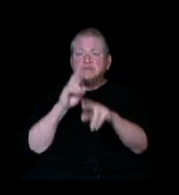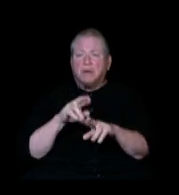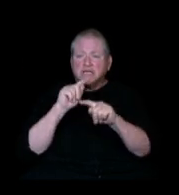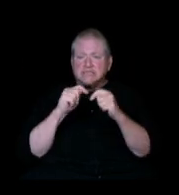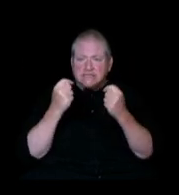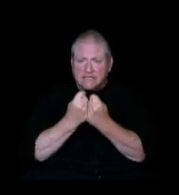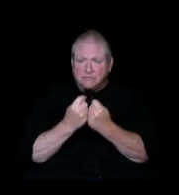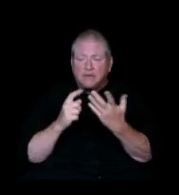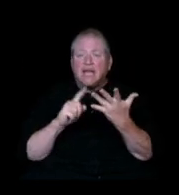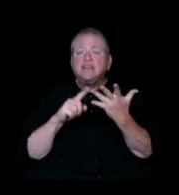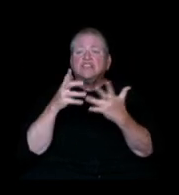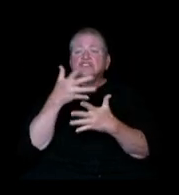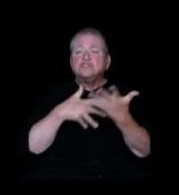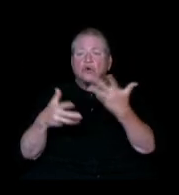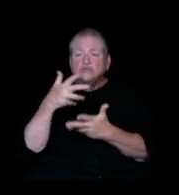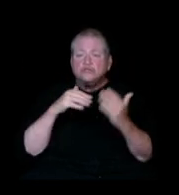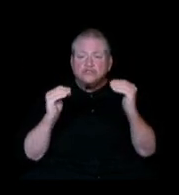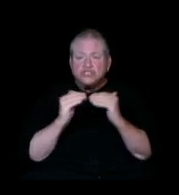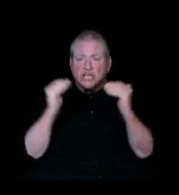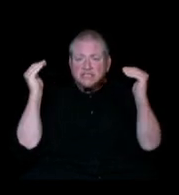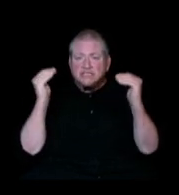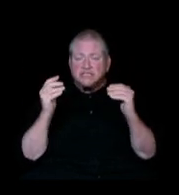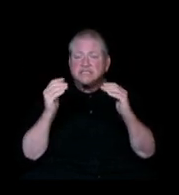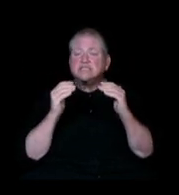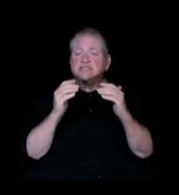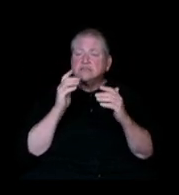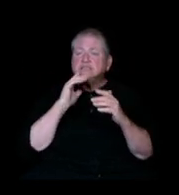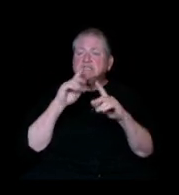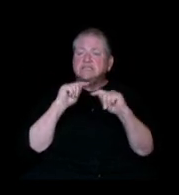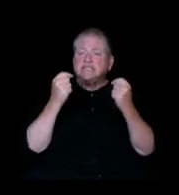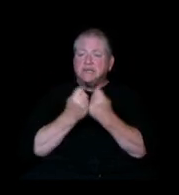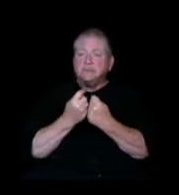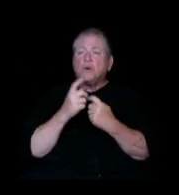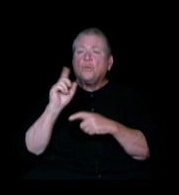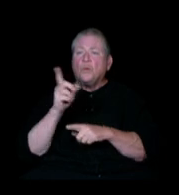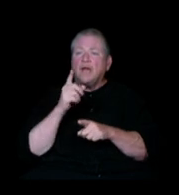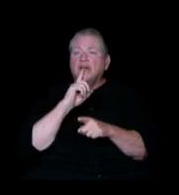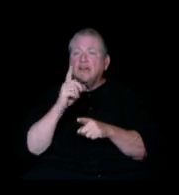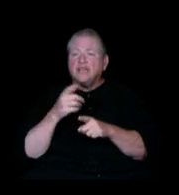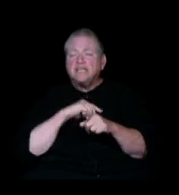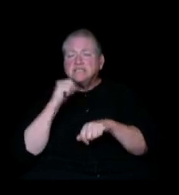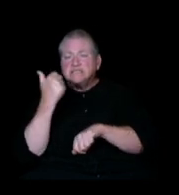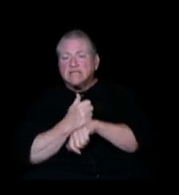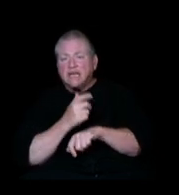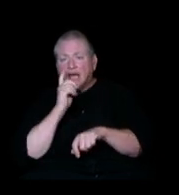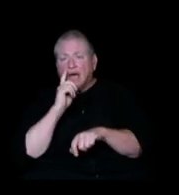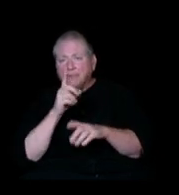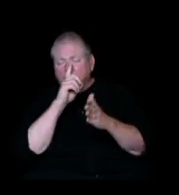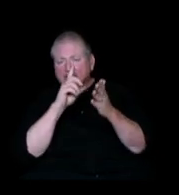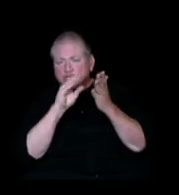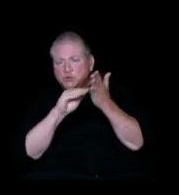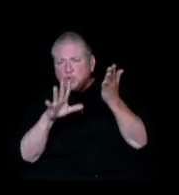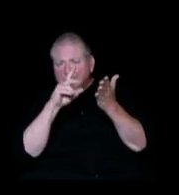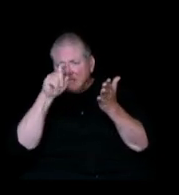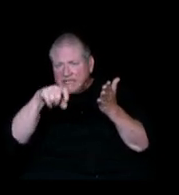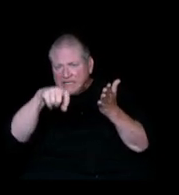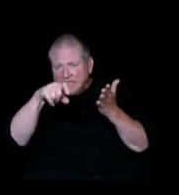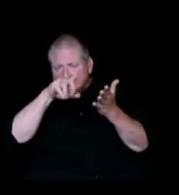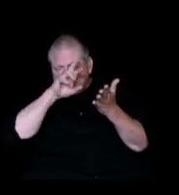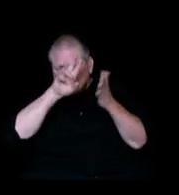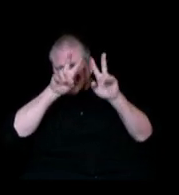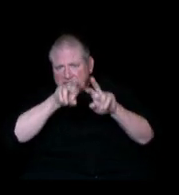Team and the Social Justice and Equity Committee, where he co-led the Underrepresented Student Needs Assessment Project in summer